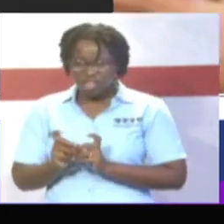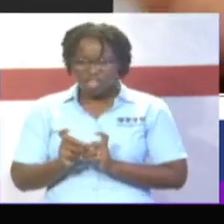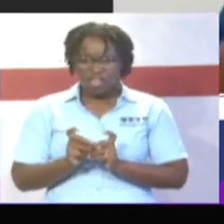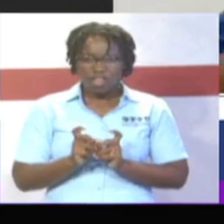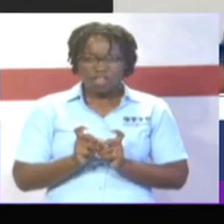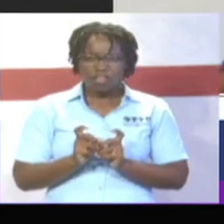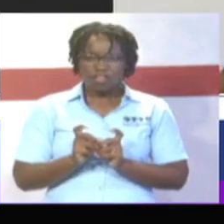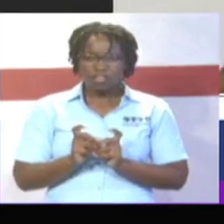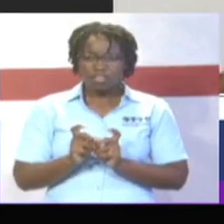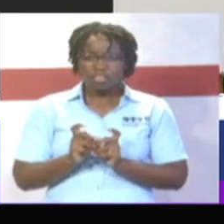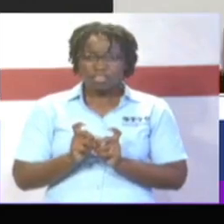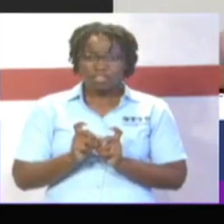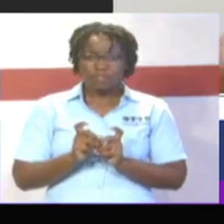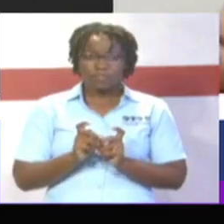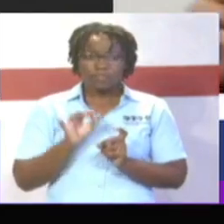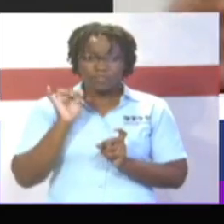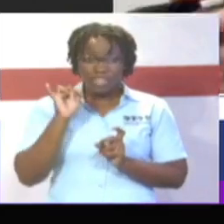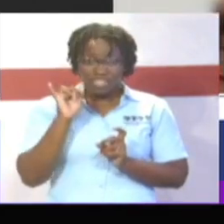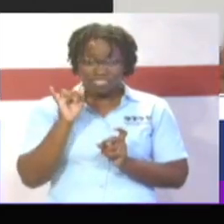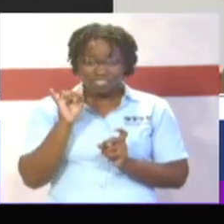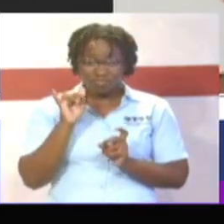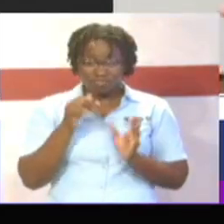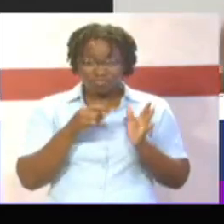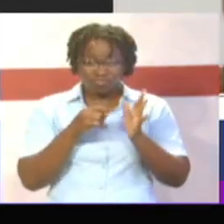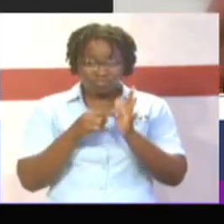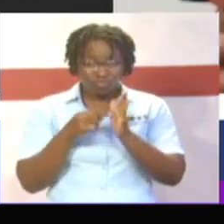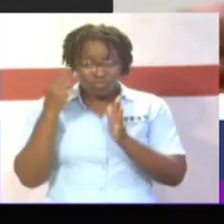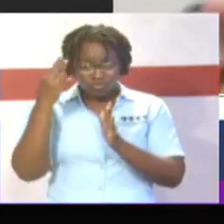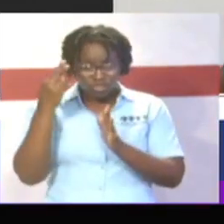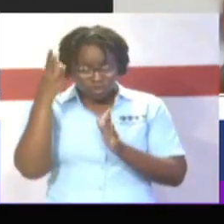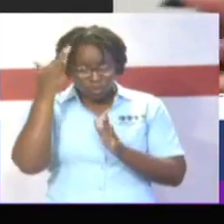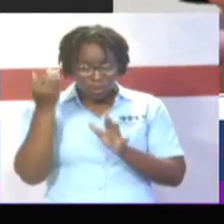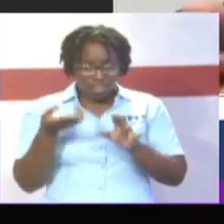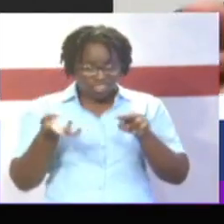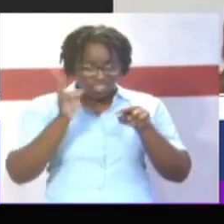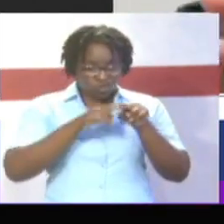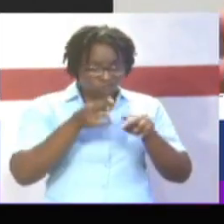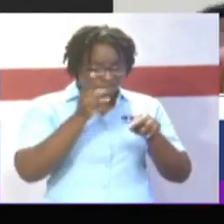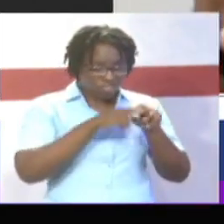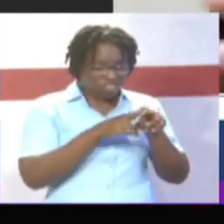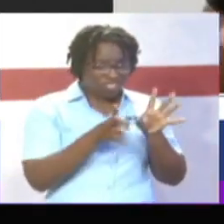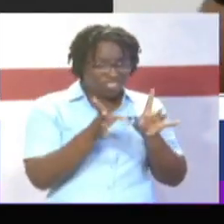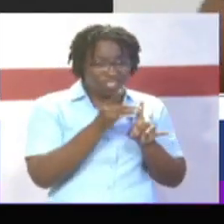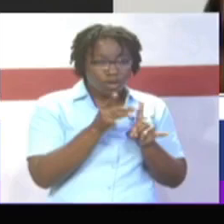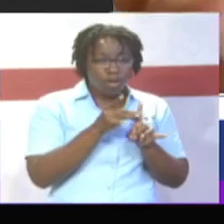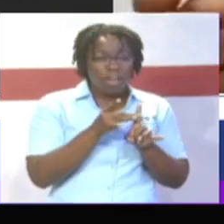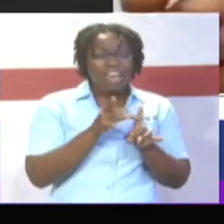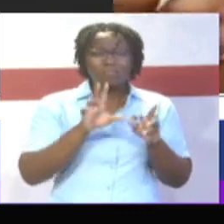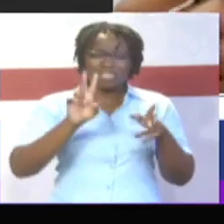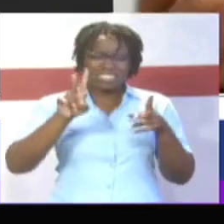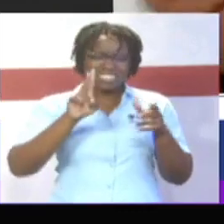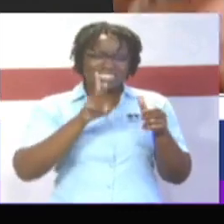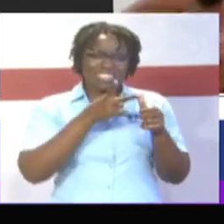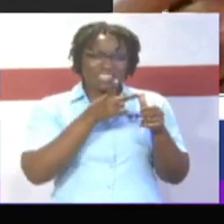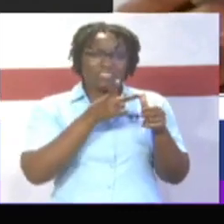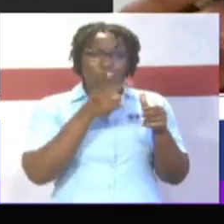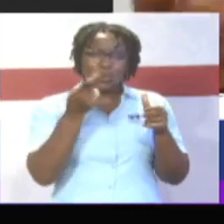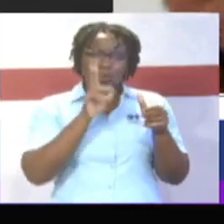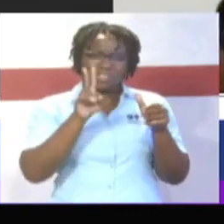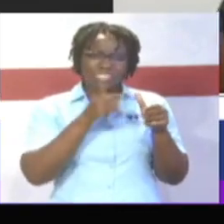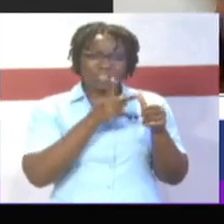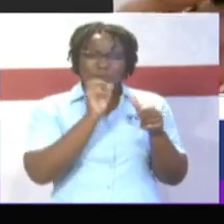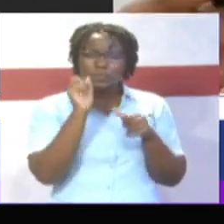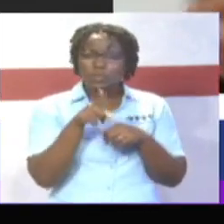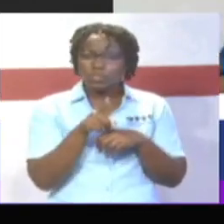that increase in cases locally? And my second one isn't so much a question, but I would like to see at some point,